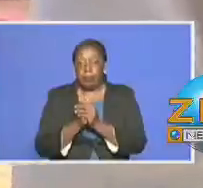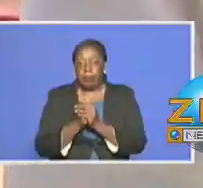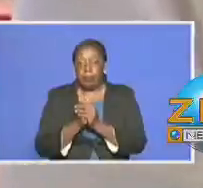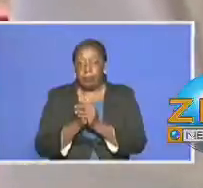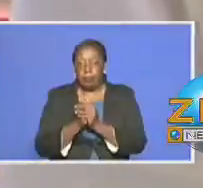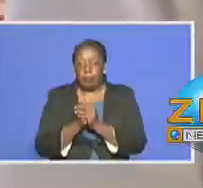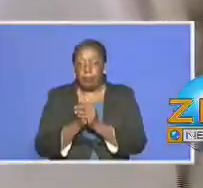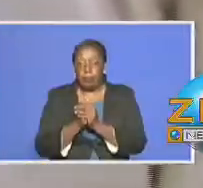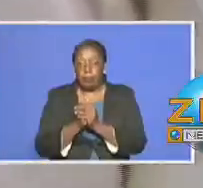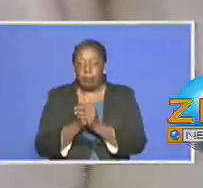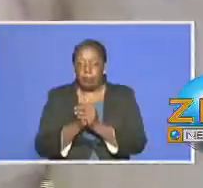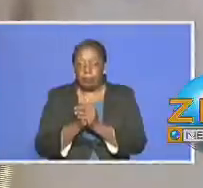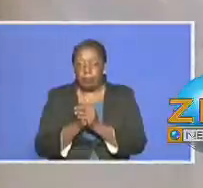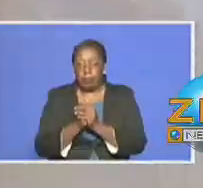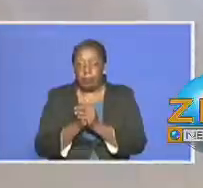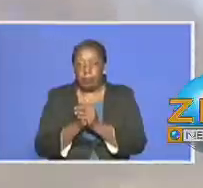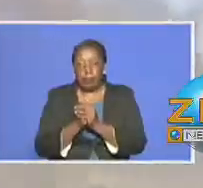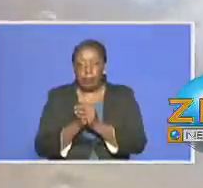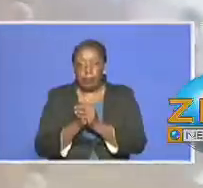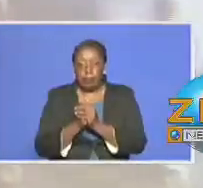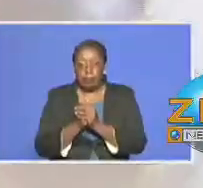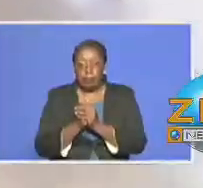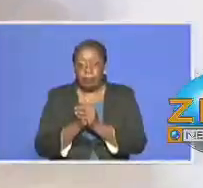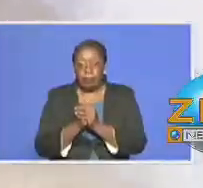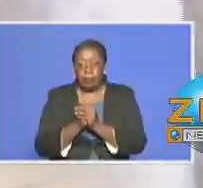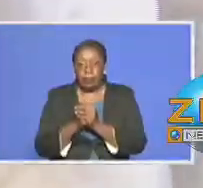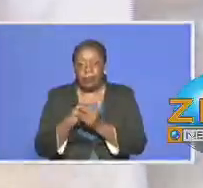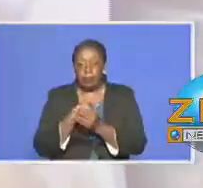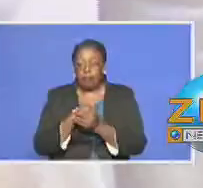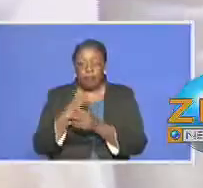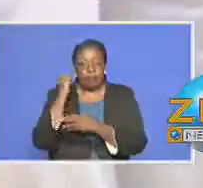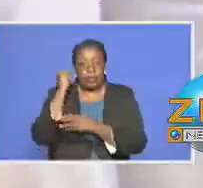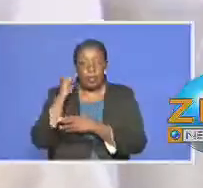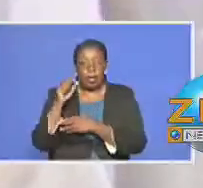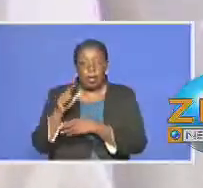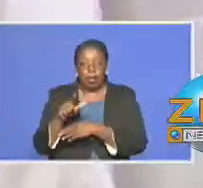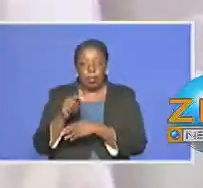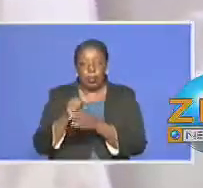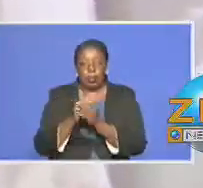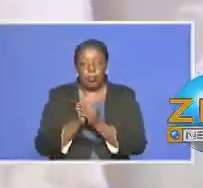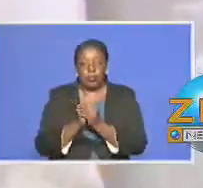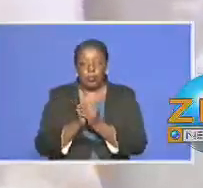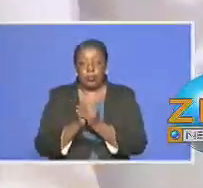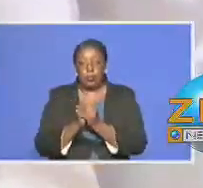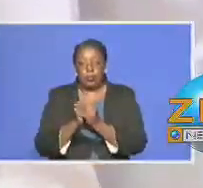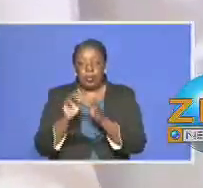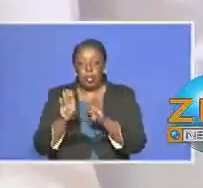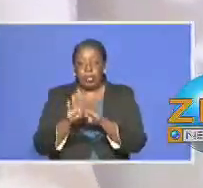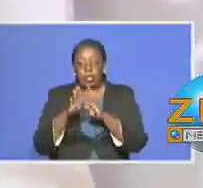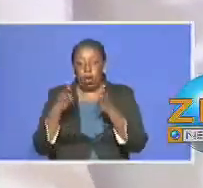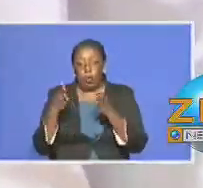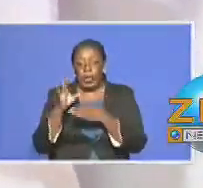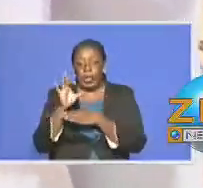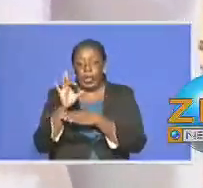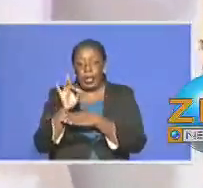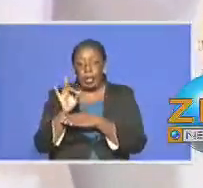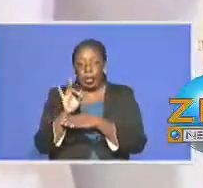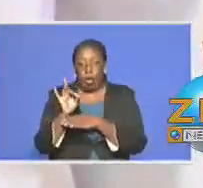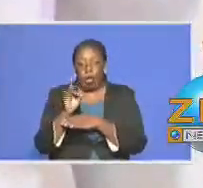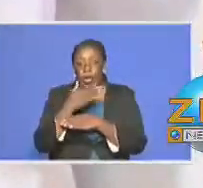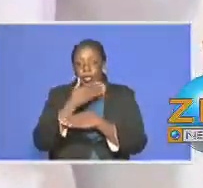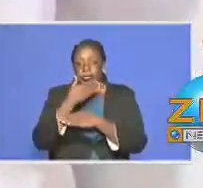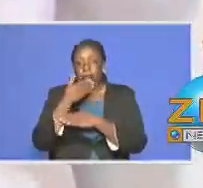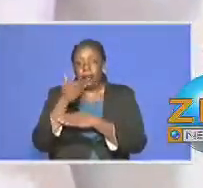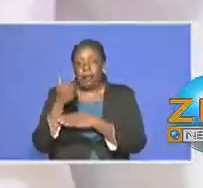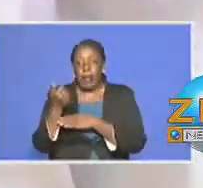make sure I check butter down here. And it's not good. Open at 8 o'clock for the best in stew fish made from